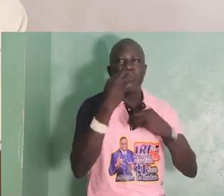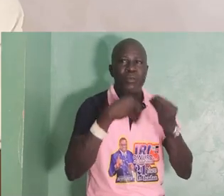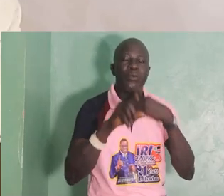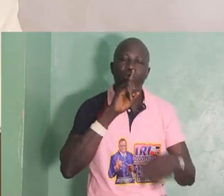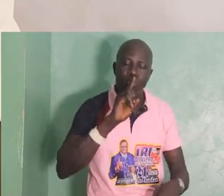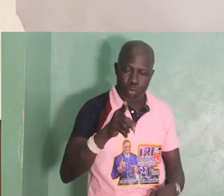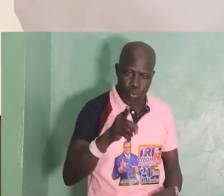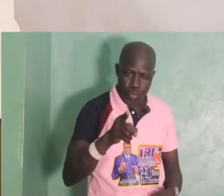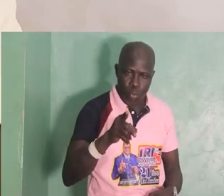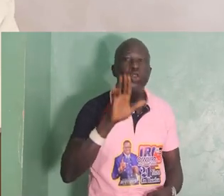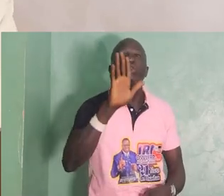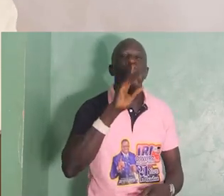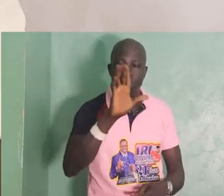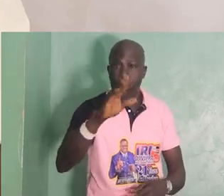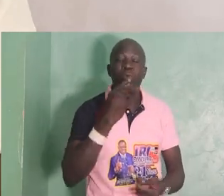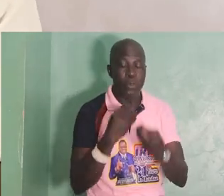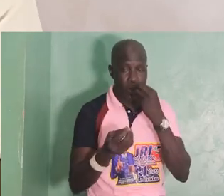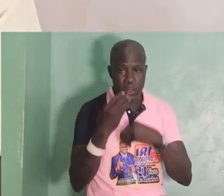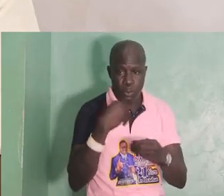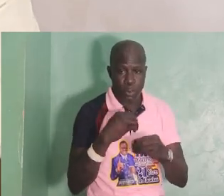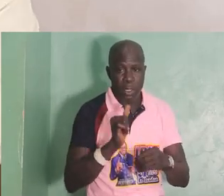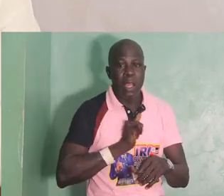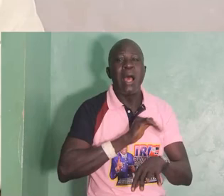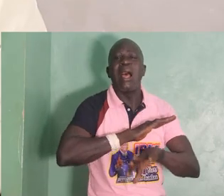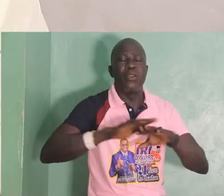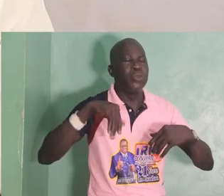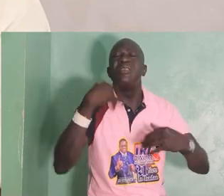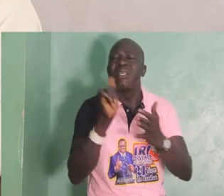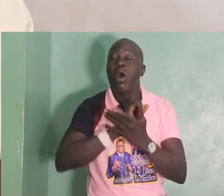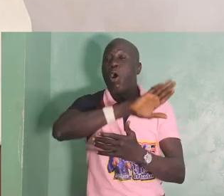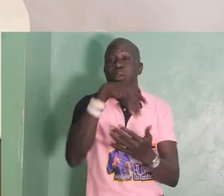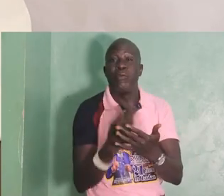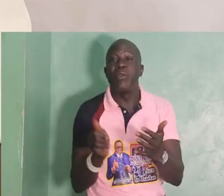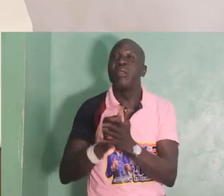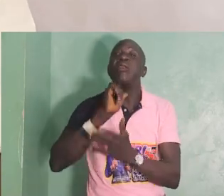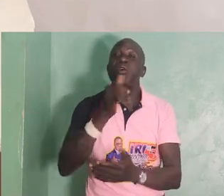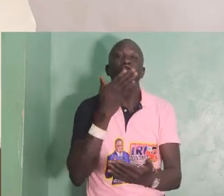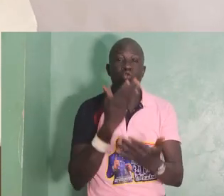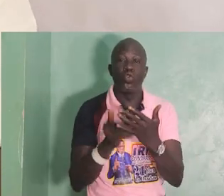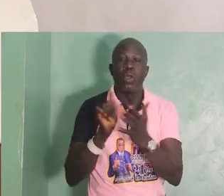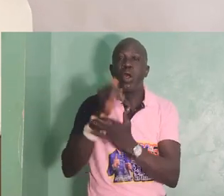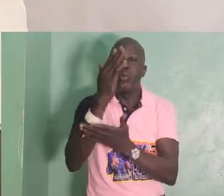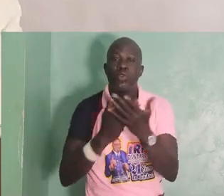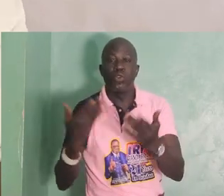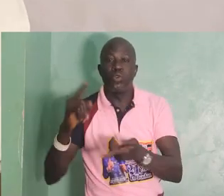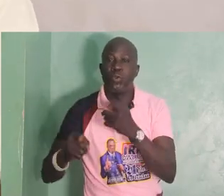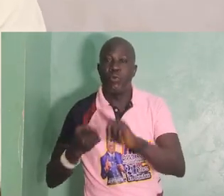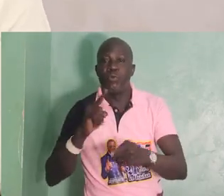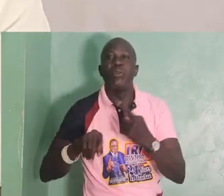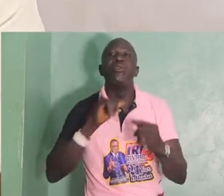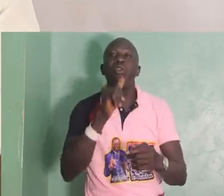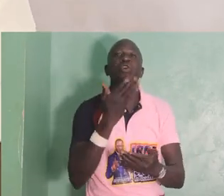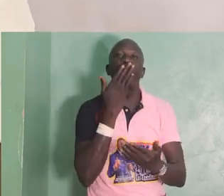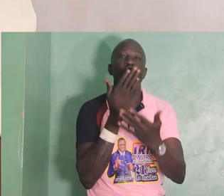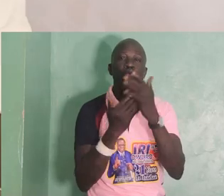Ooto ni. Yes, true. Ore re lo nbo. He's your friend. Mi ni gbogbo ore ni o da. I didn't say all friends are bad. Awon ore kan wa ti won da. There are some